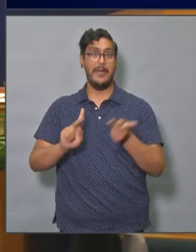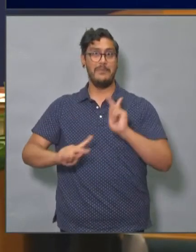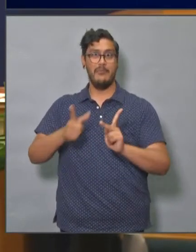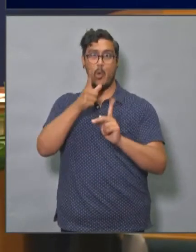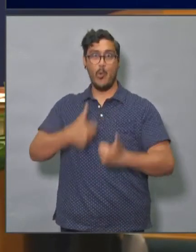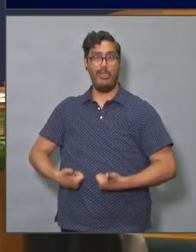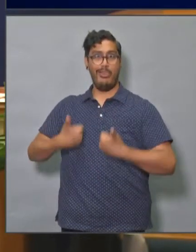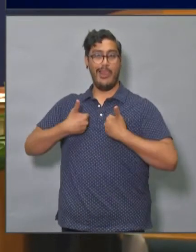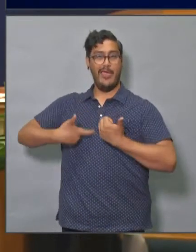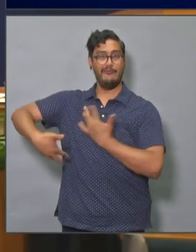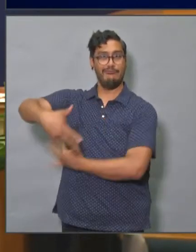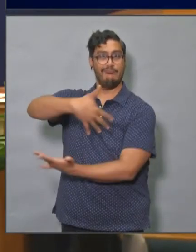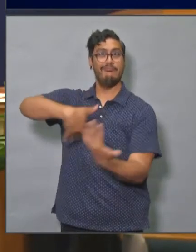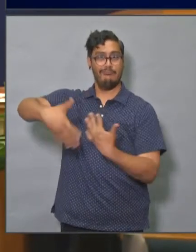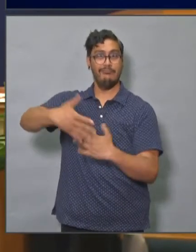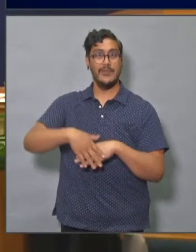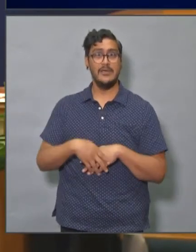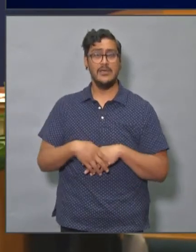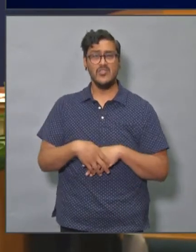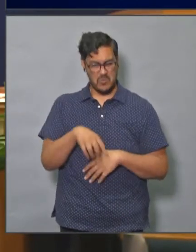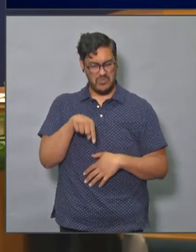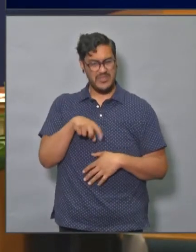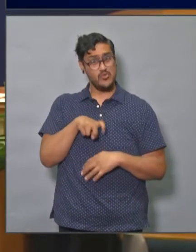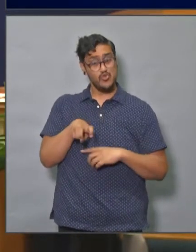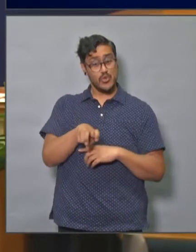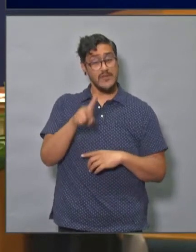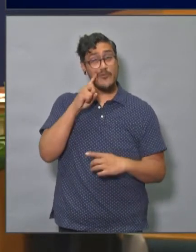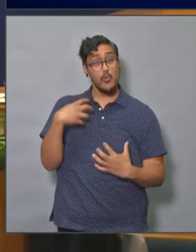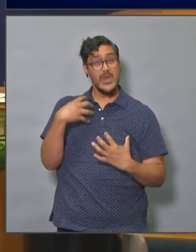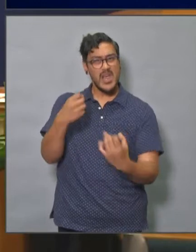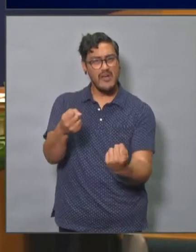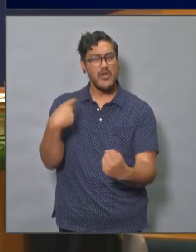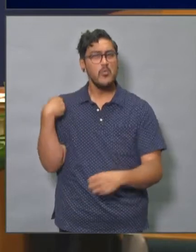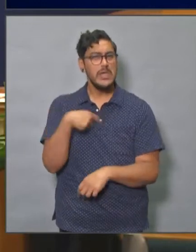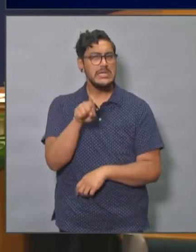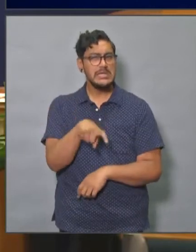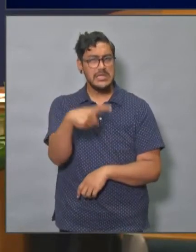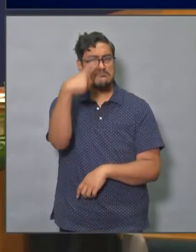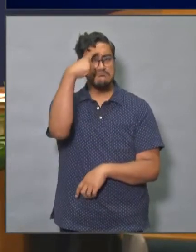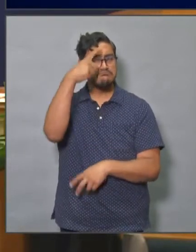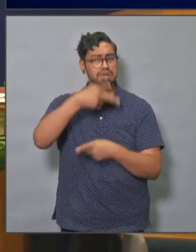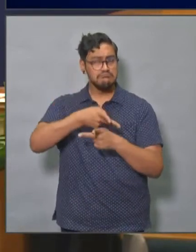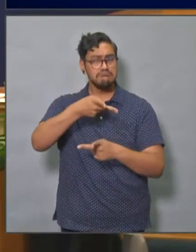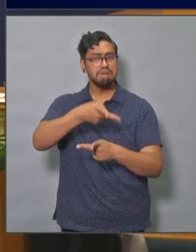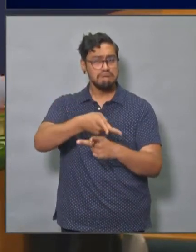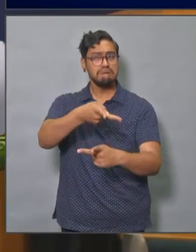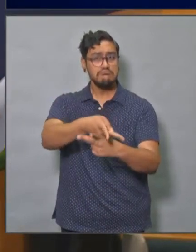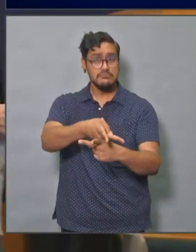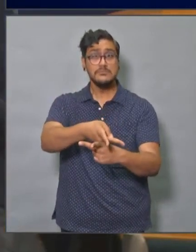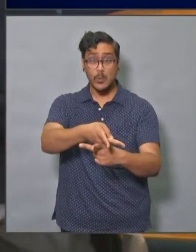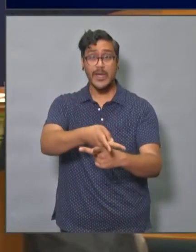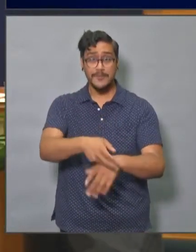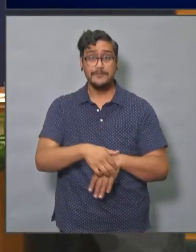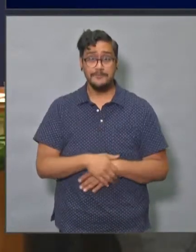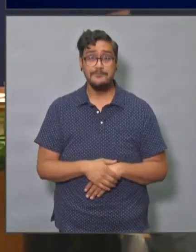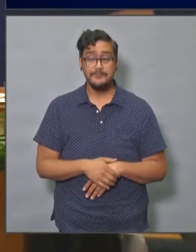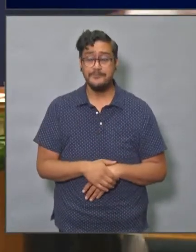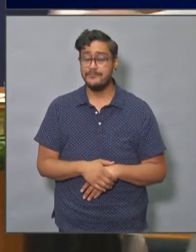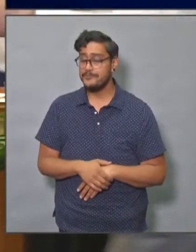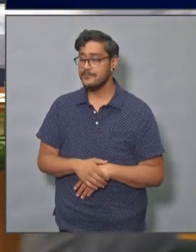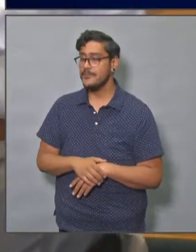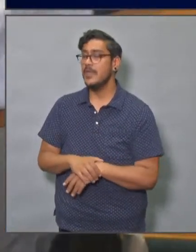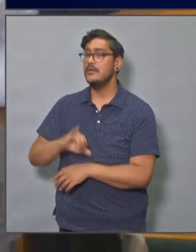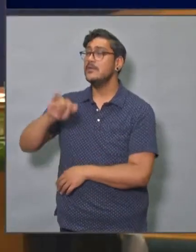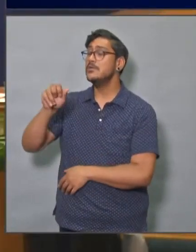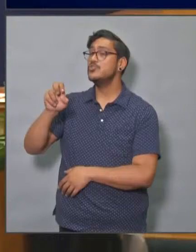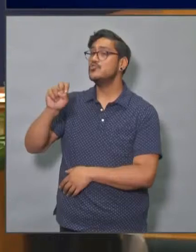recovery journey, we do so with as much thoughtfulness as possible. And we'll take the next question. We'll go to John